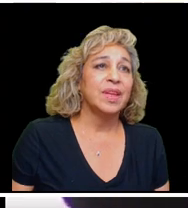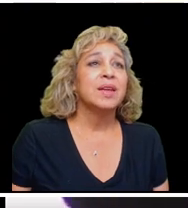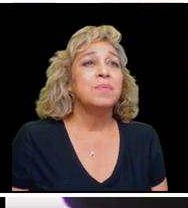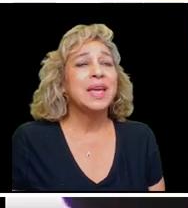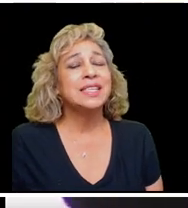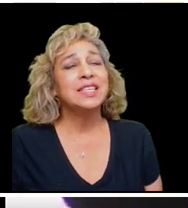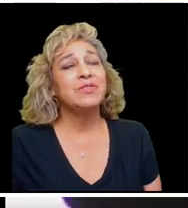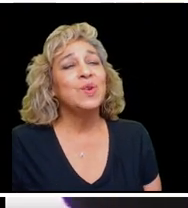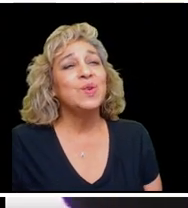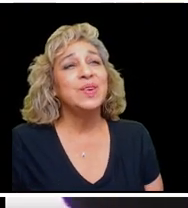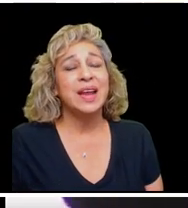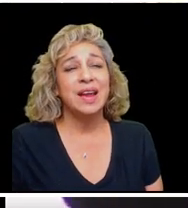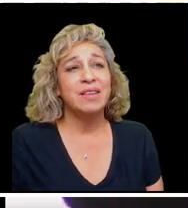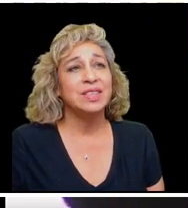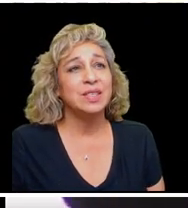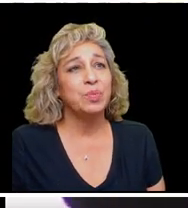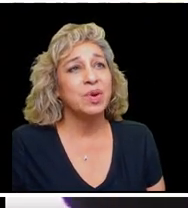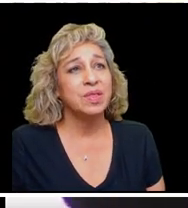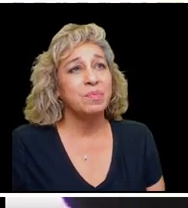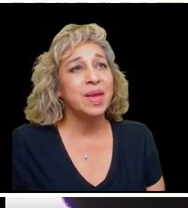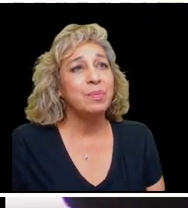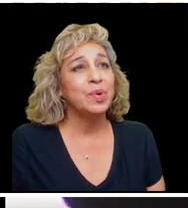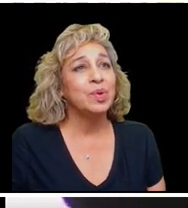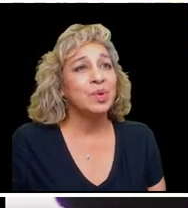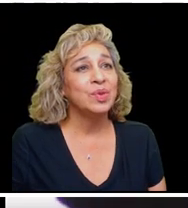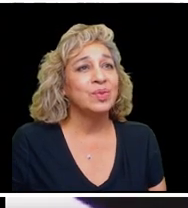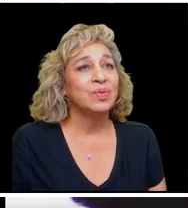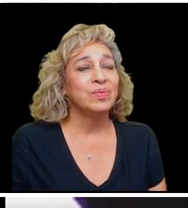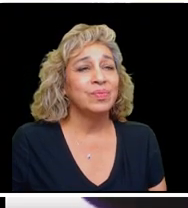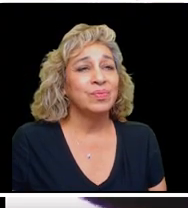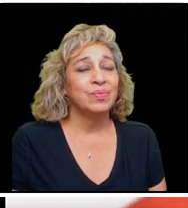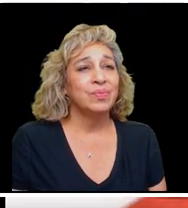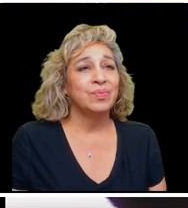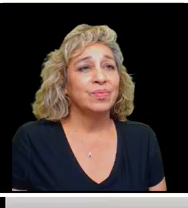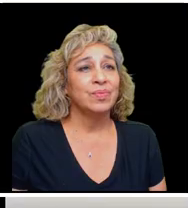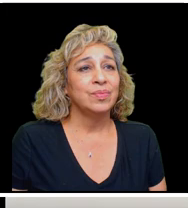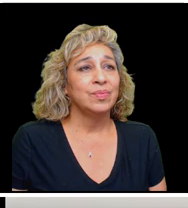because if you do not have the support of the people